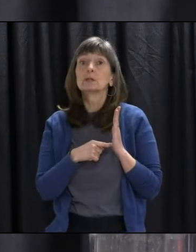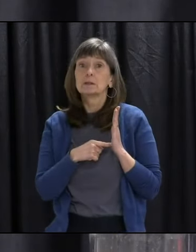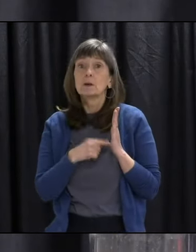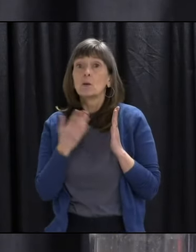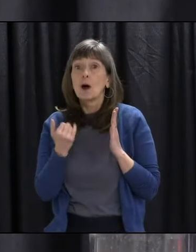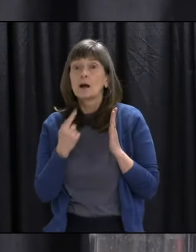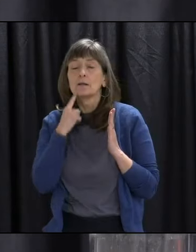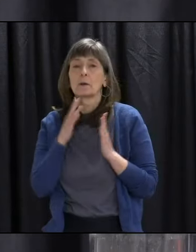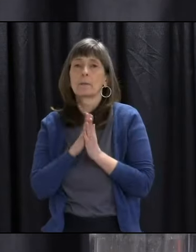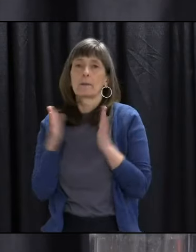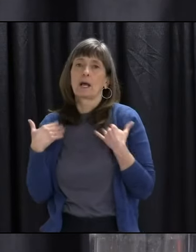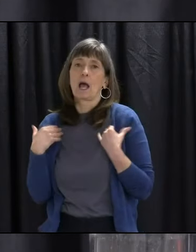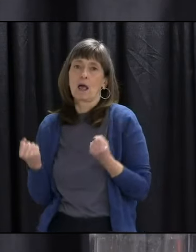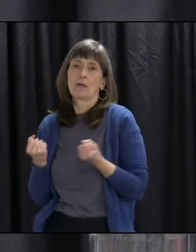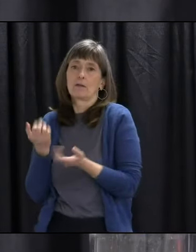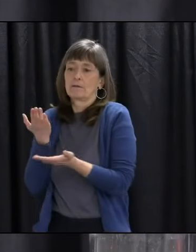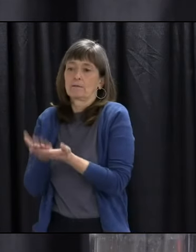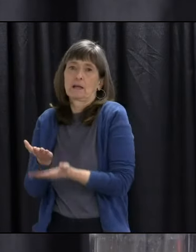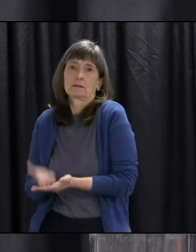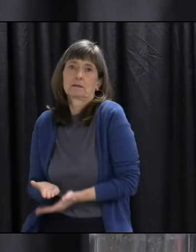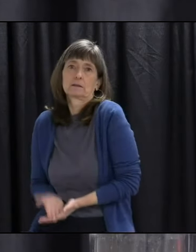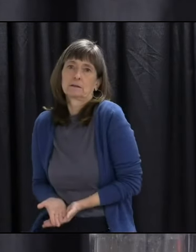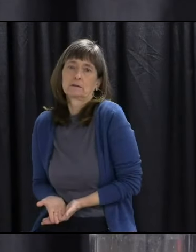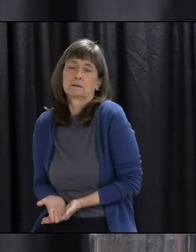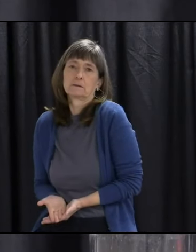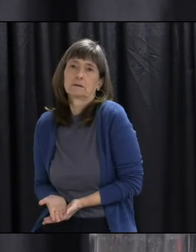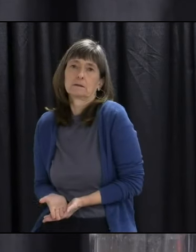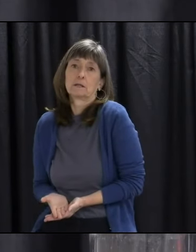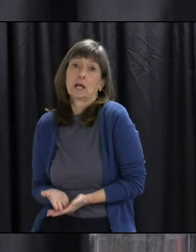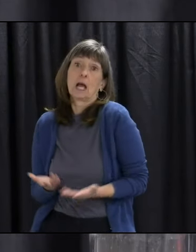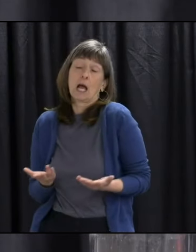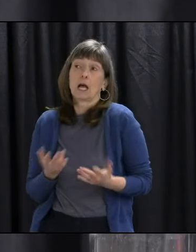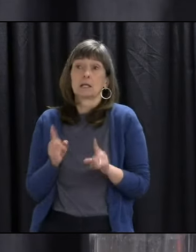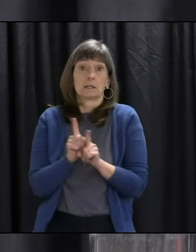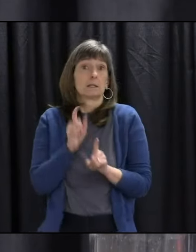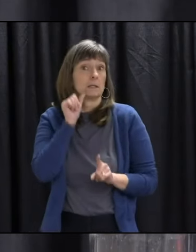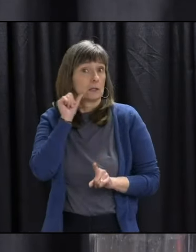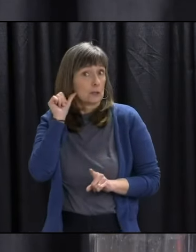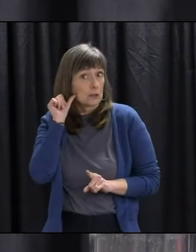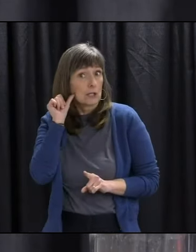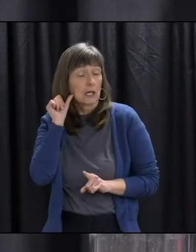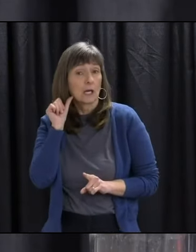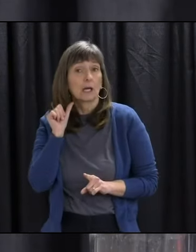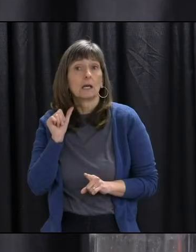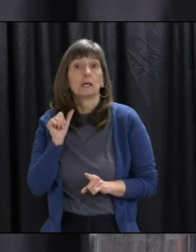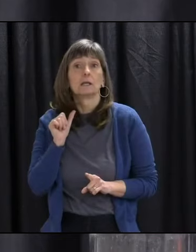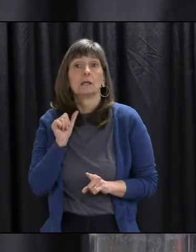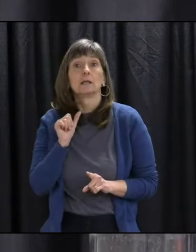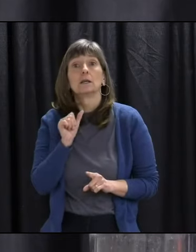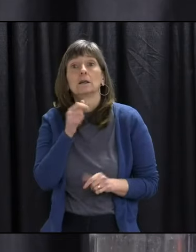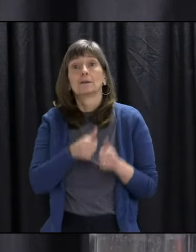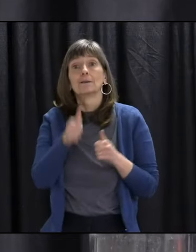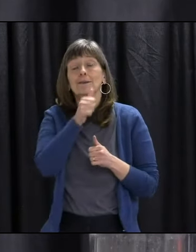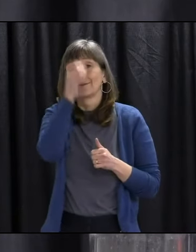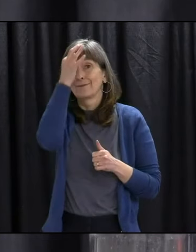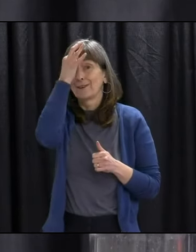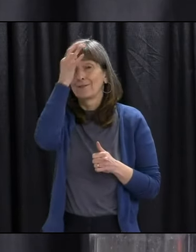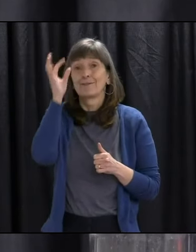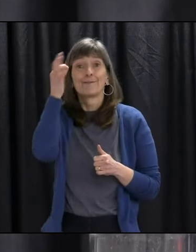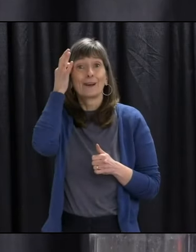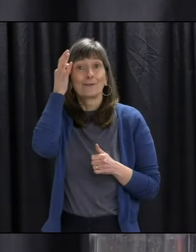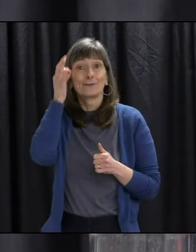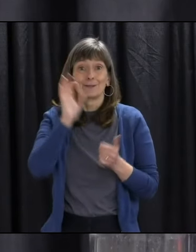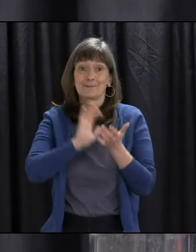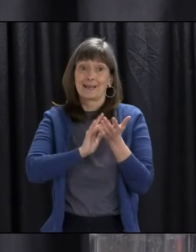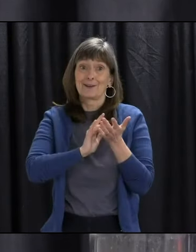sound public health. We have seen, and it was quite publicly stated yesterday and before by Dr. Tam, that over half of